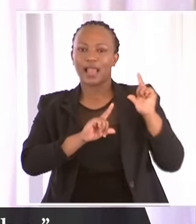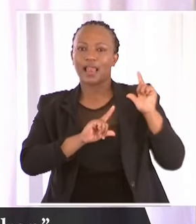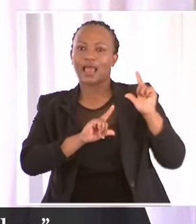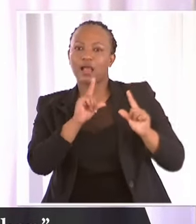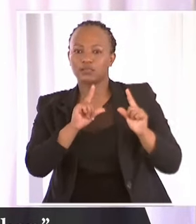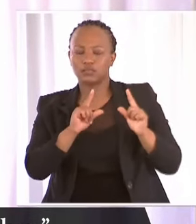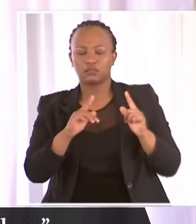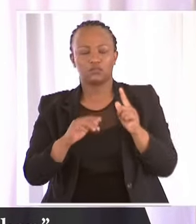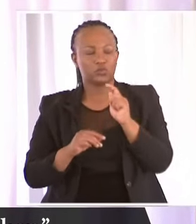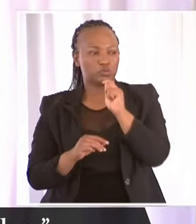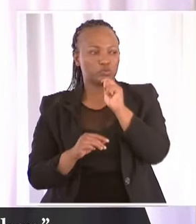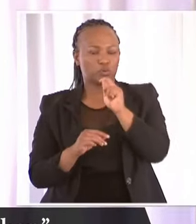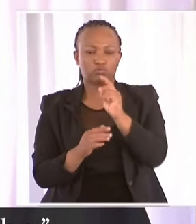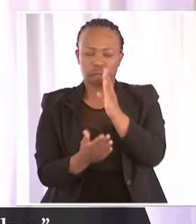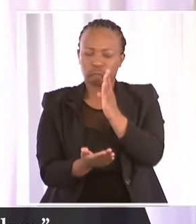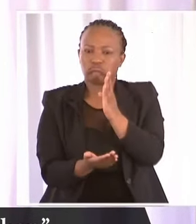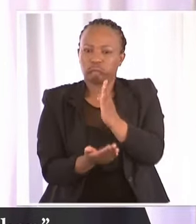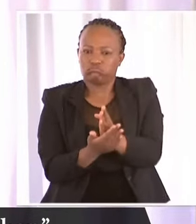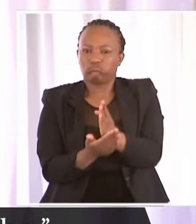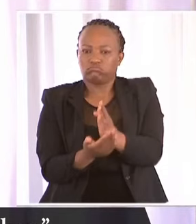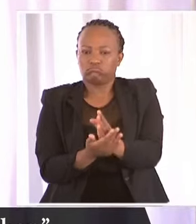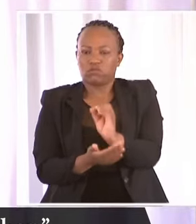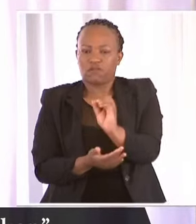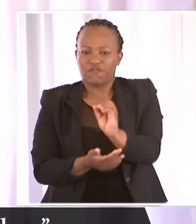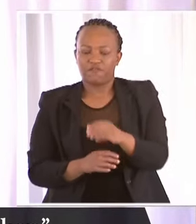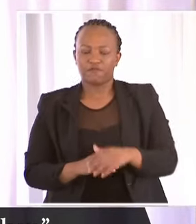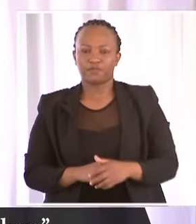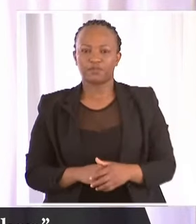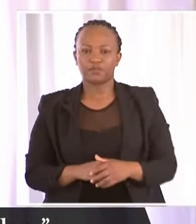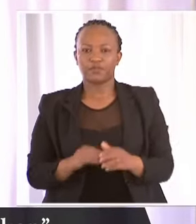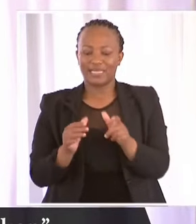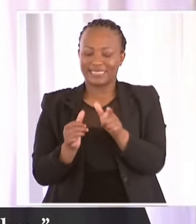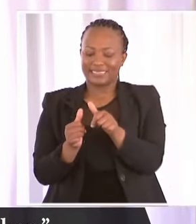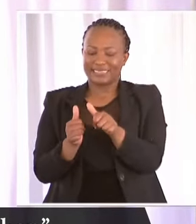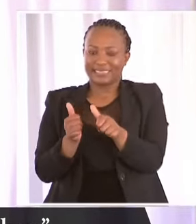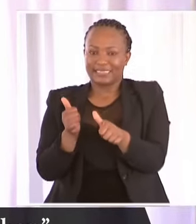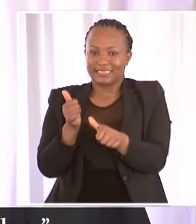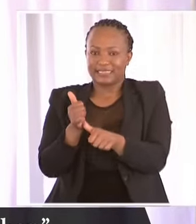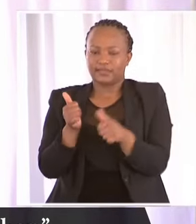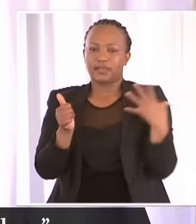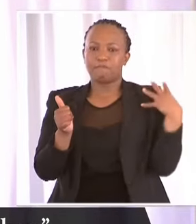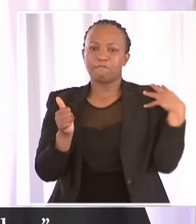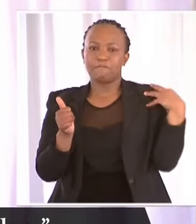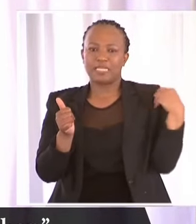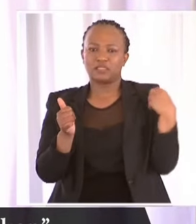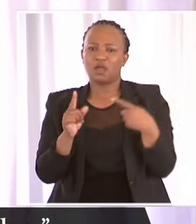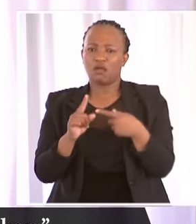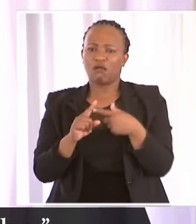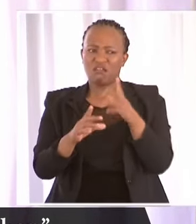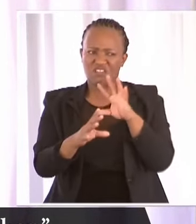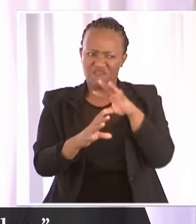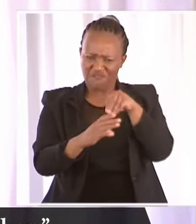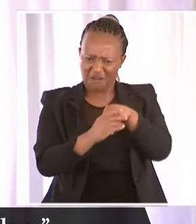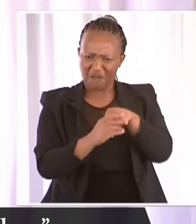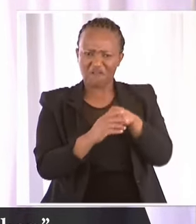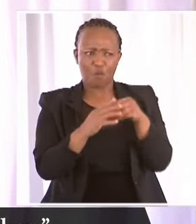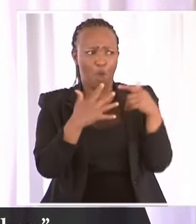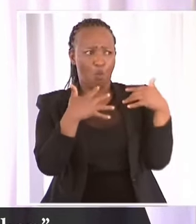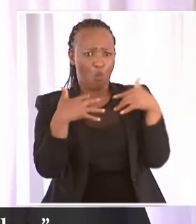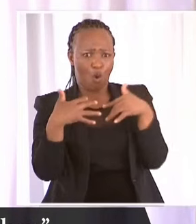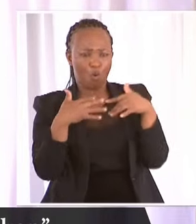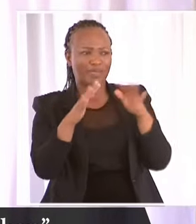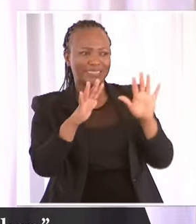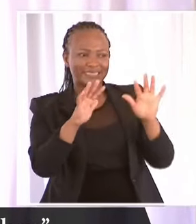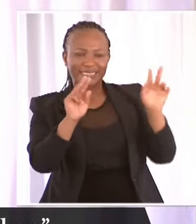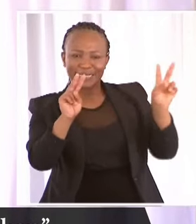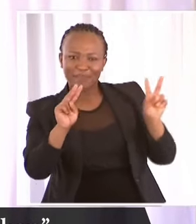assured. As Deputy Minister of Foreign Affairs, he was involved, yes, in peacemaking, peace building,